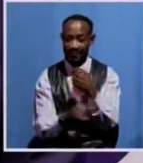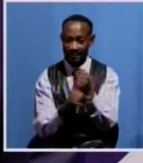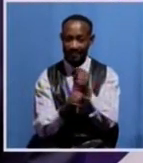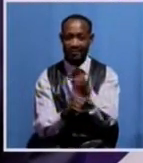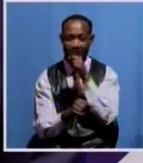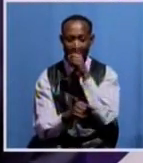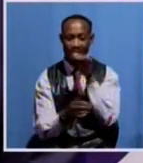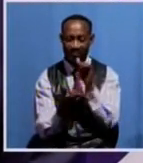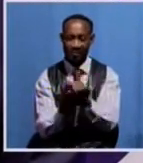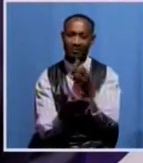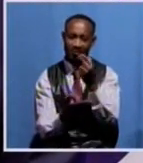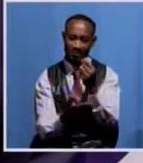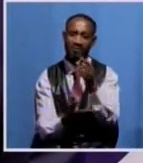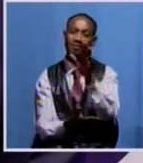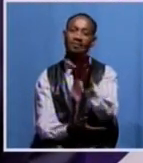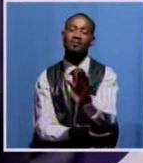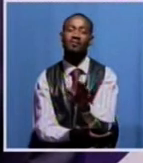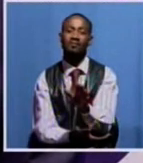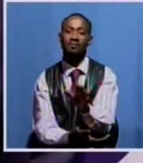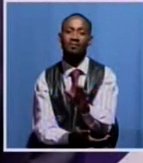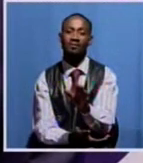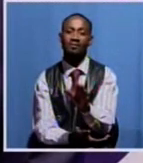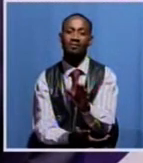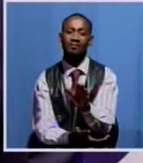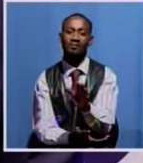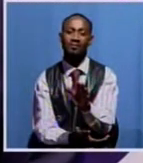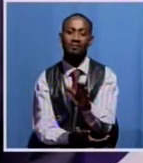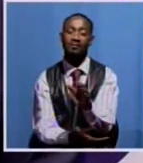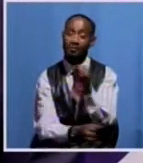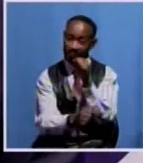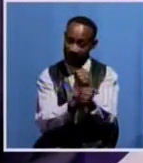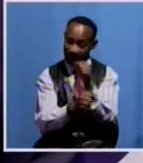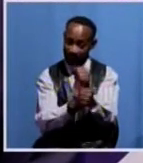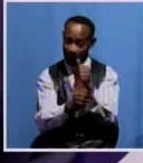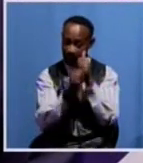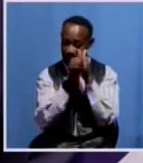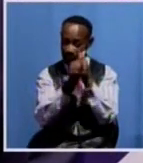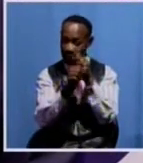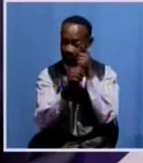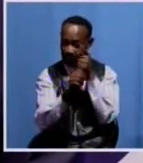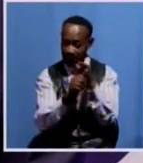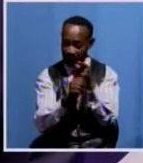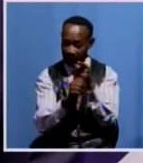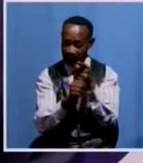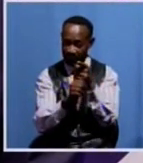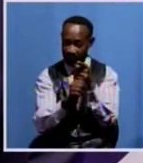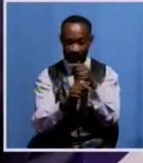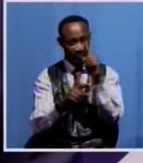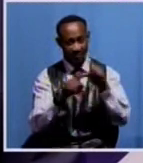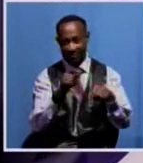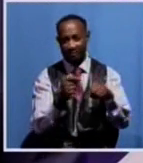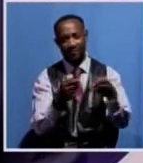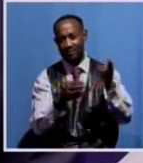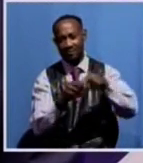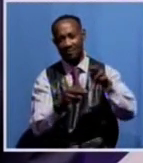the resources to meet that expenditure. So if we operate on that basis, we will not be building these domestic arrears. So don't go